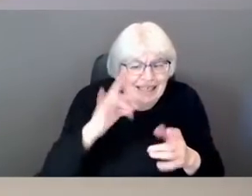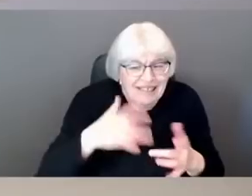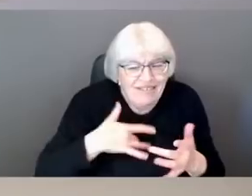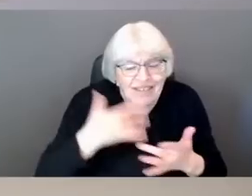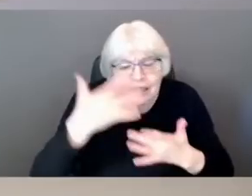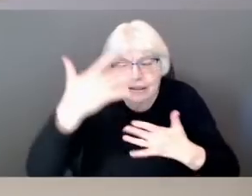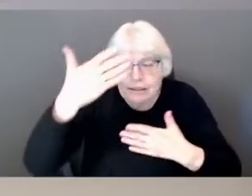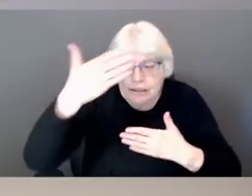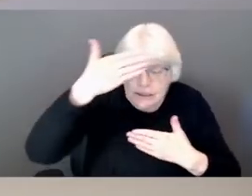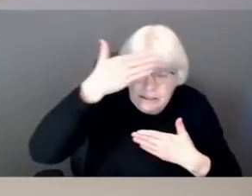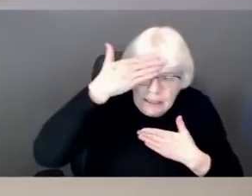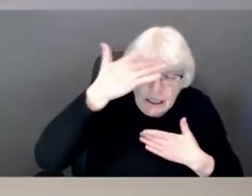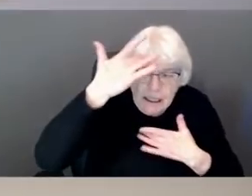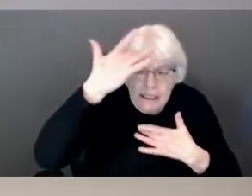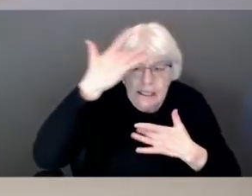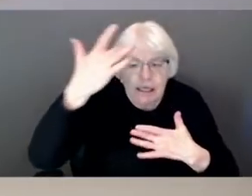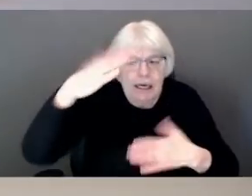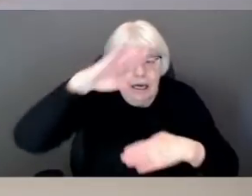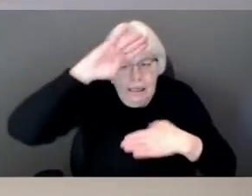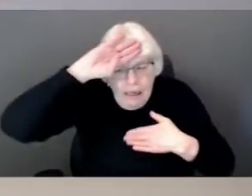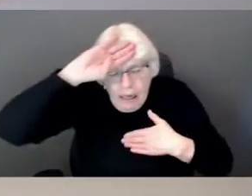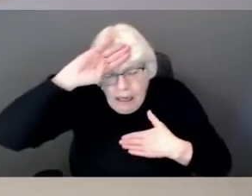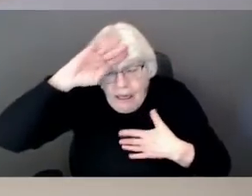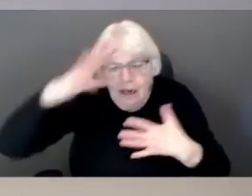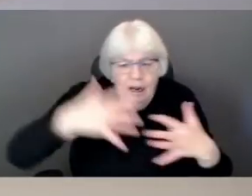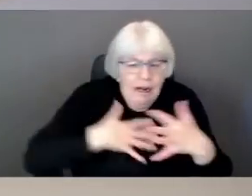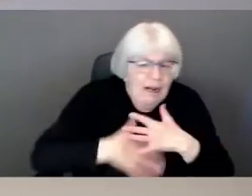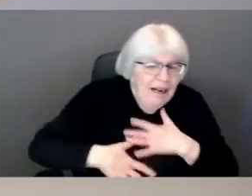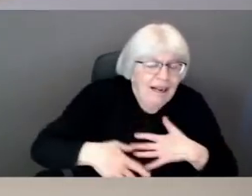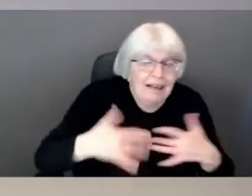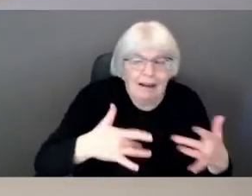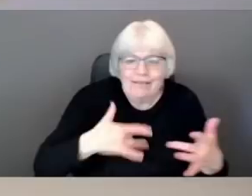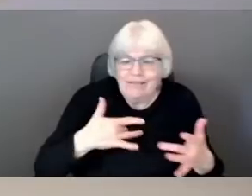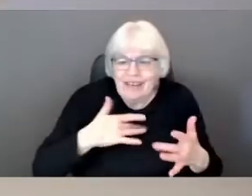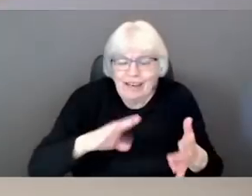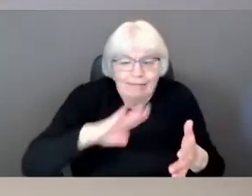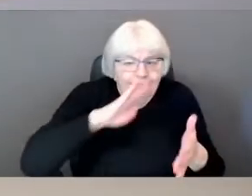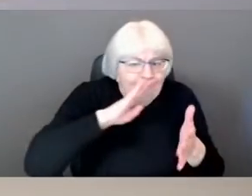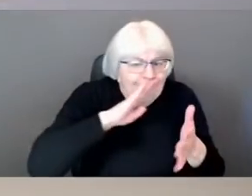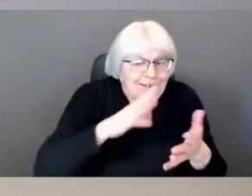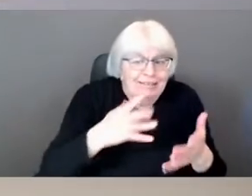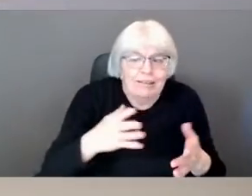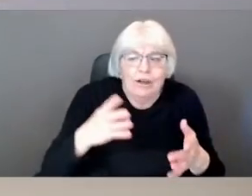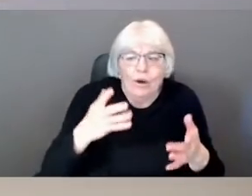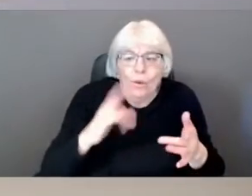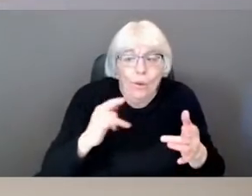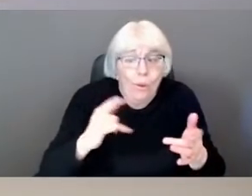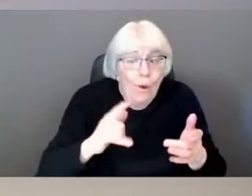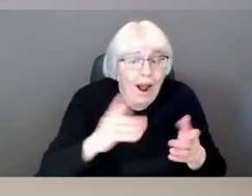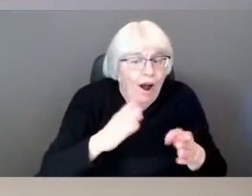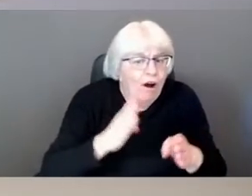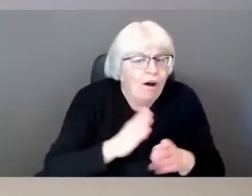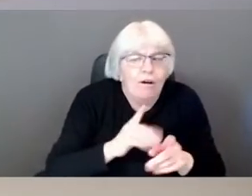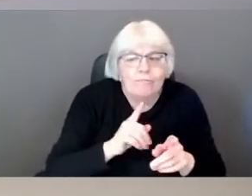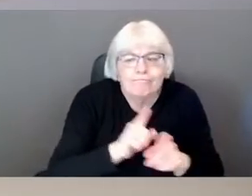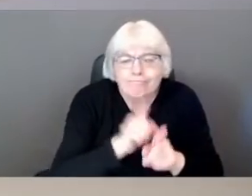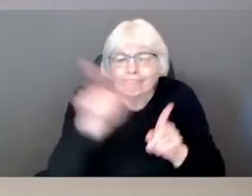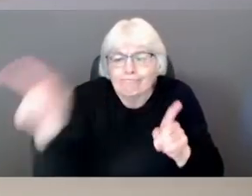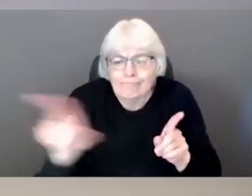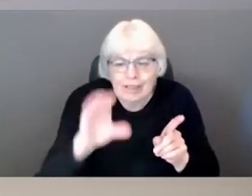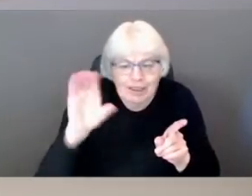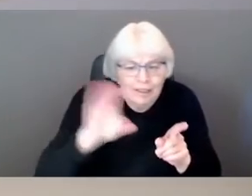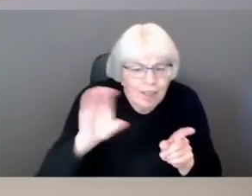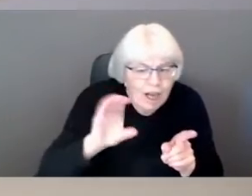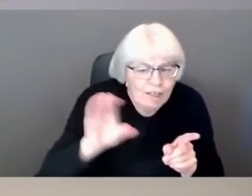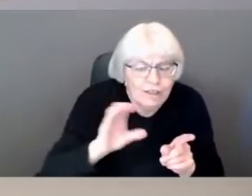that found it challenging to get to Charlottetown or to Montague to a testing clinic. So I think it's important